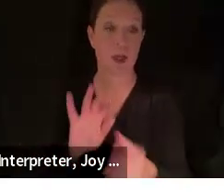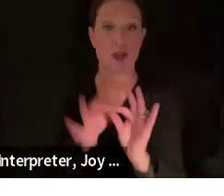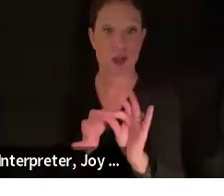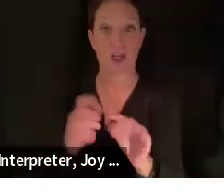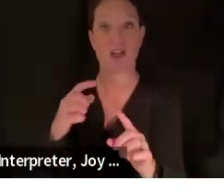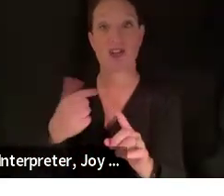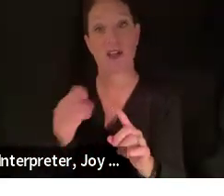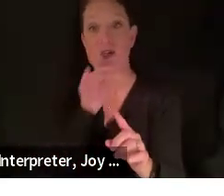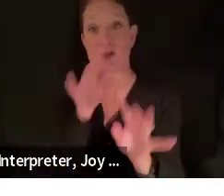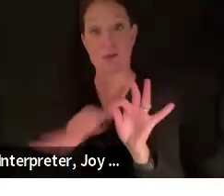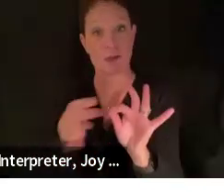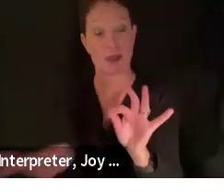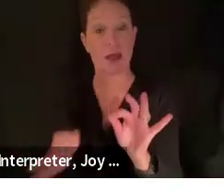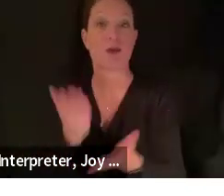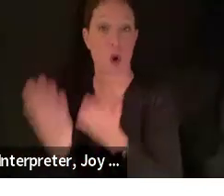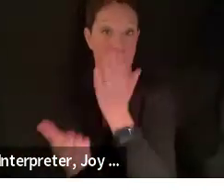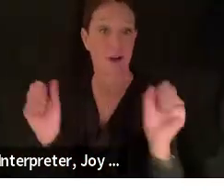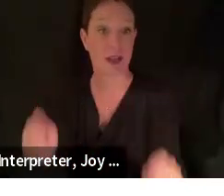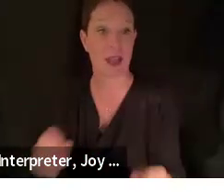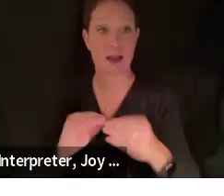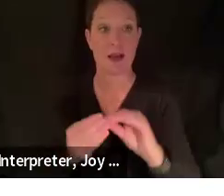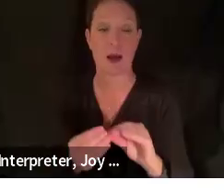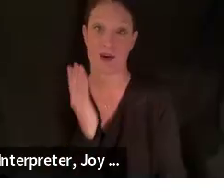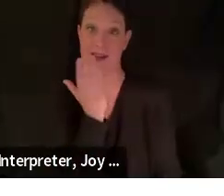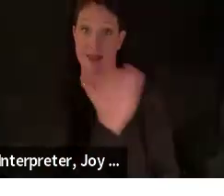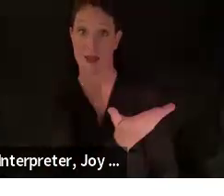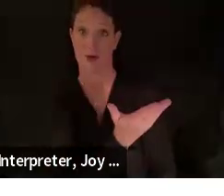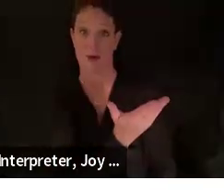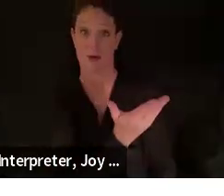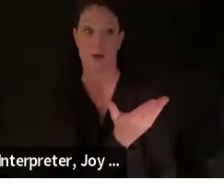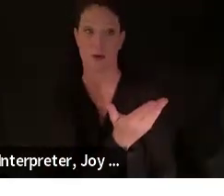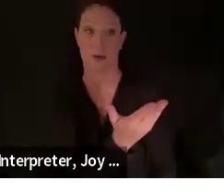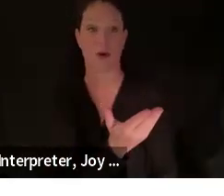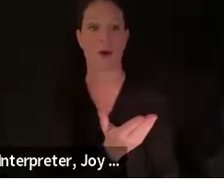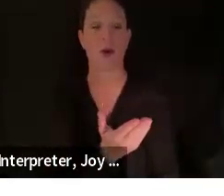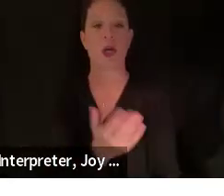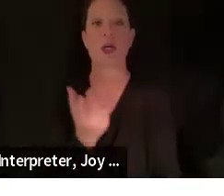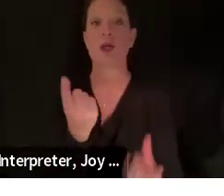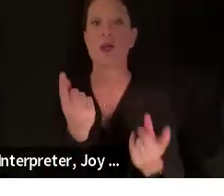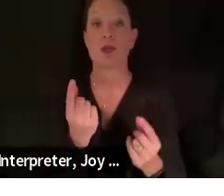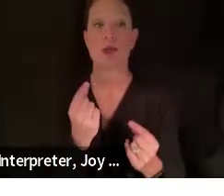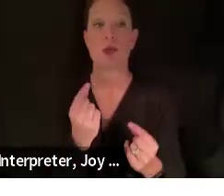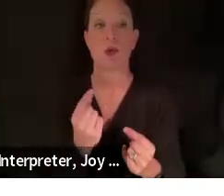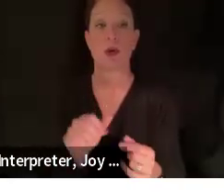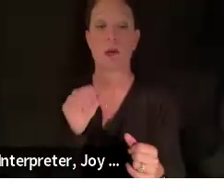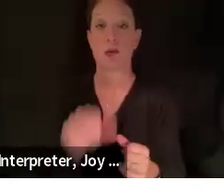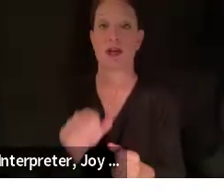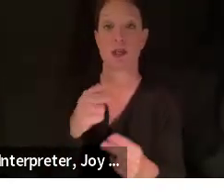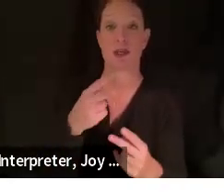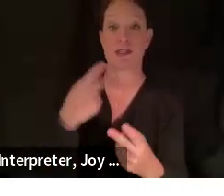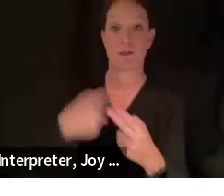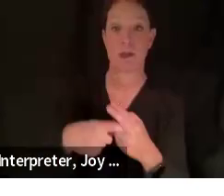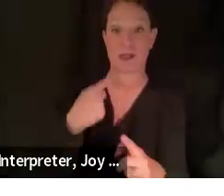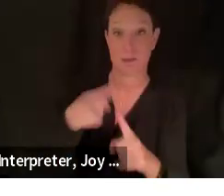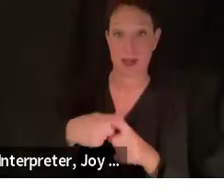Interpretation in other language are also offered. The number is listed above for you all. All you would simply have to do is press 2 for Spanish and then